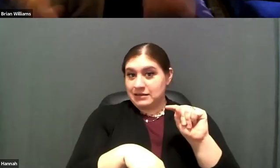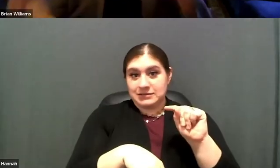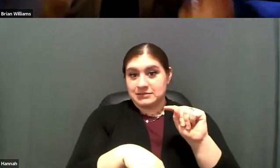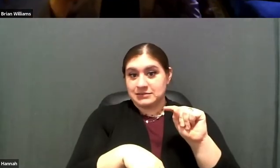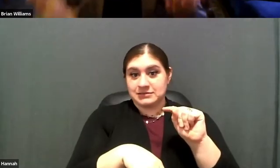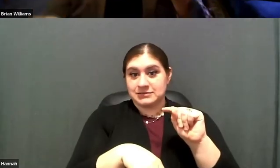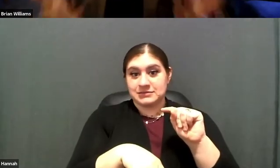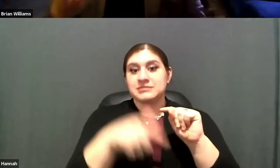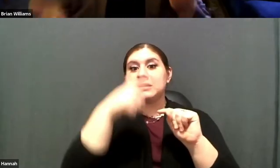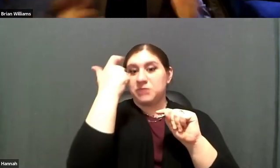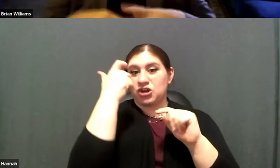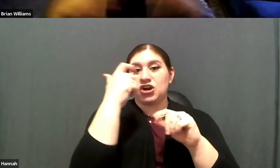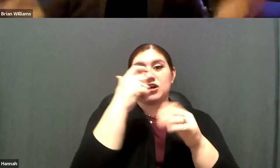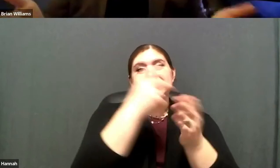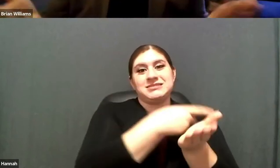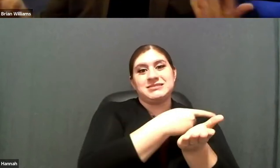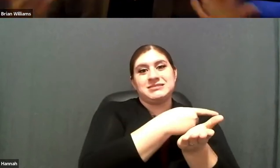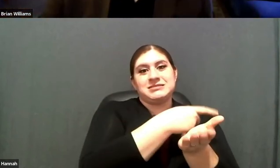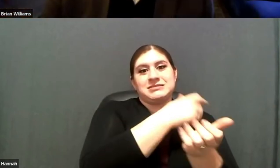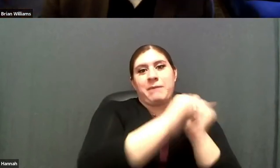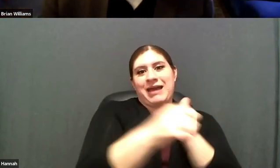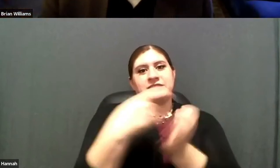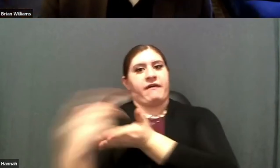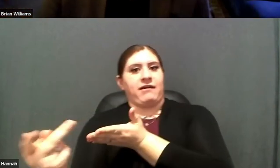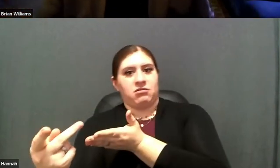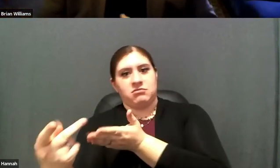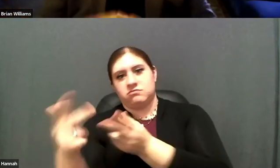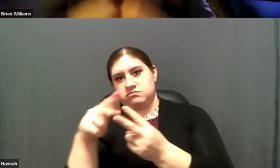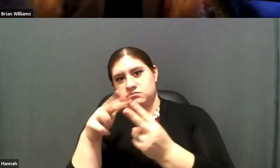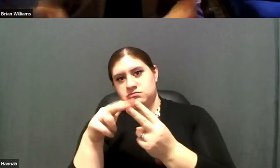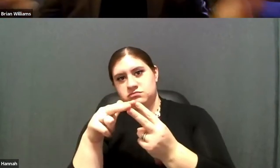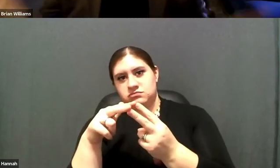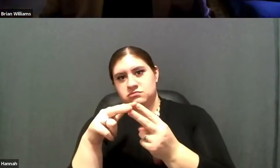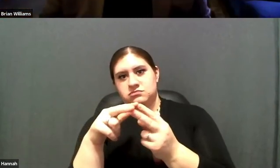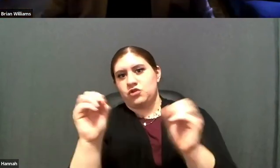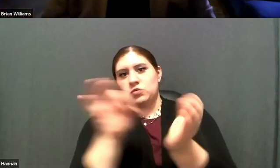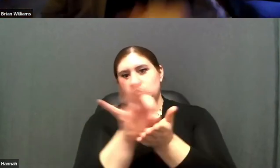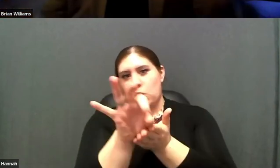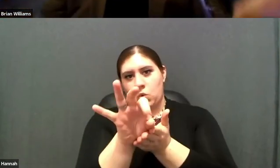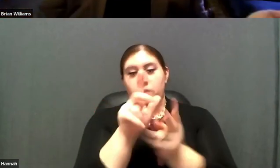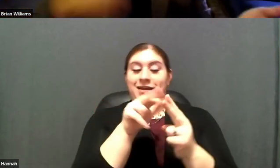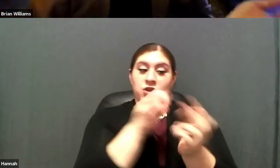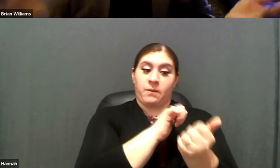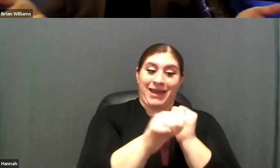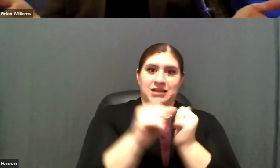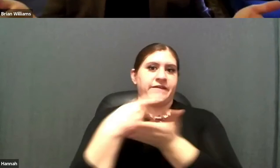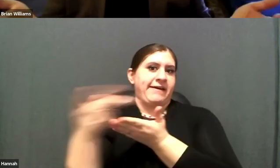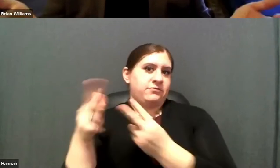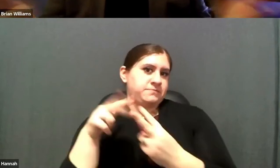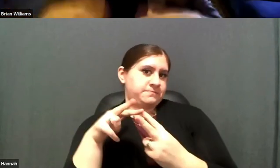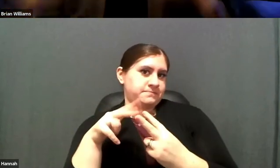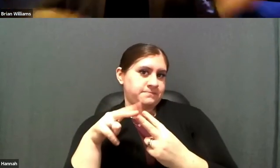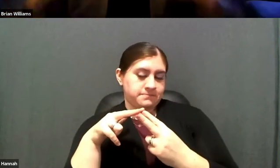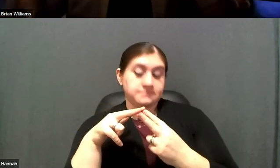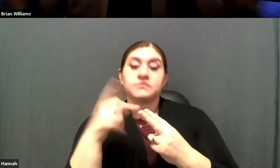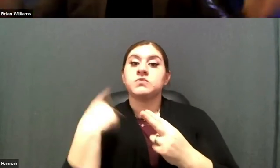meet, because it is a pass, it is a go, no go. Yeah. You don't receive a score for it. It's either you made it or you didn't. Okay.